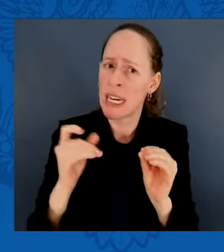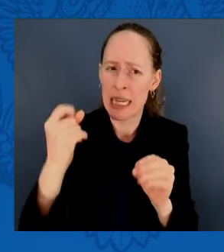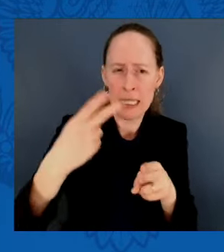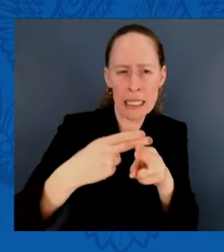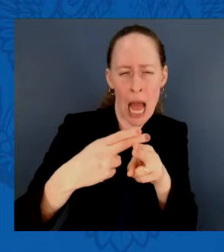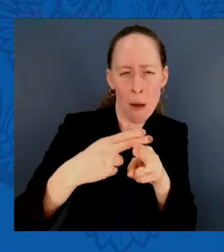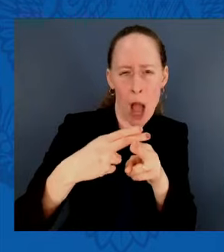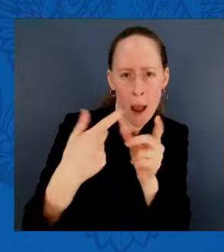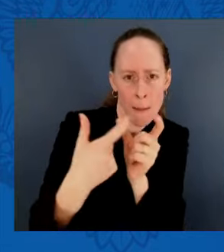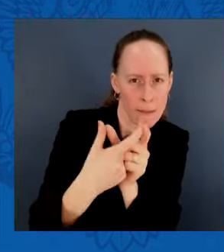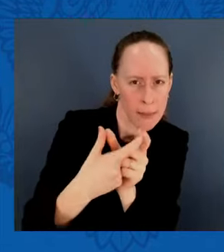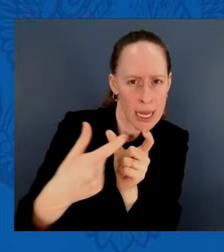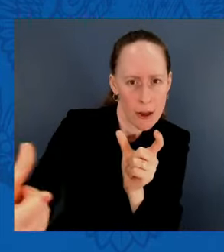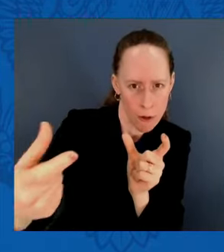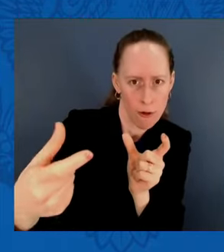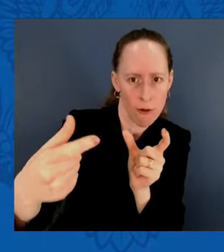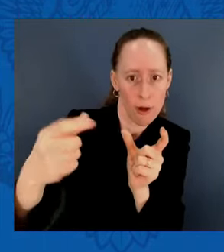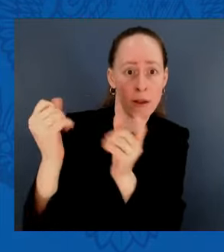day.